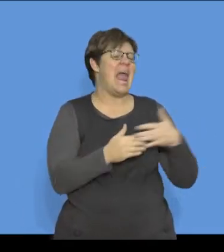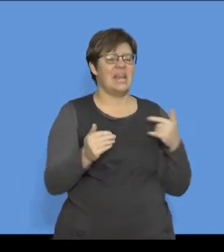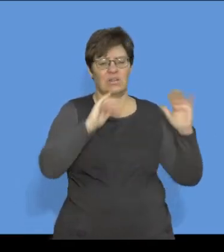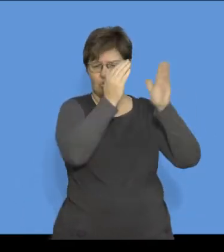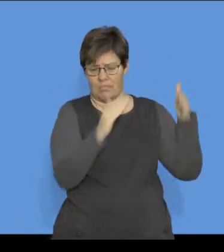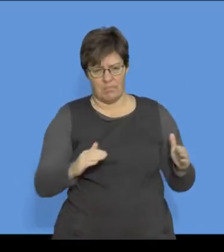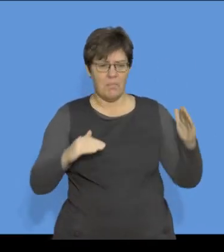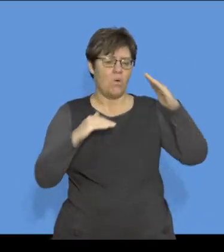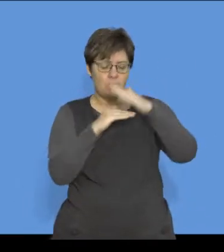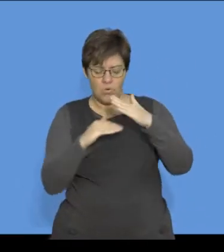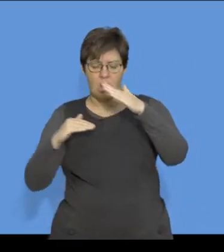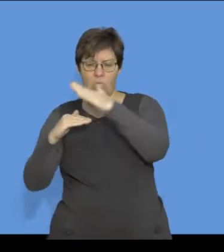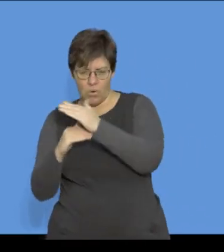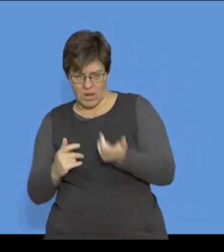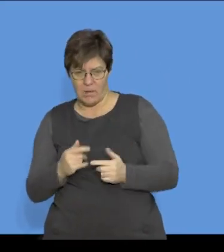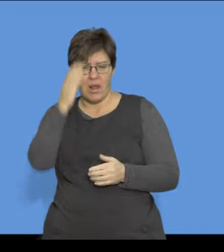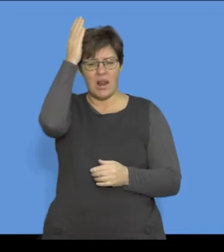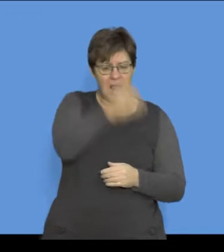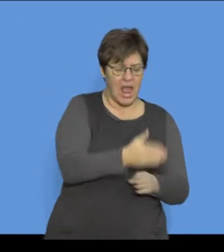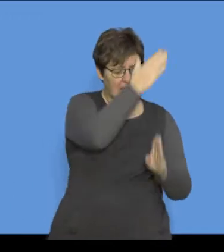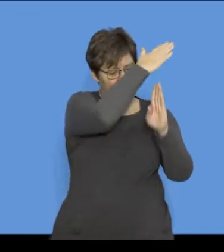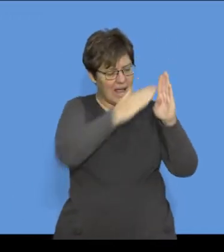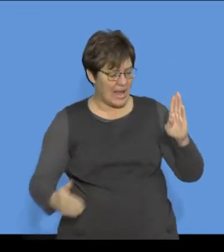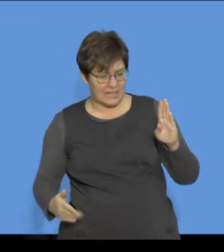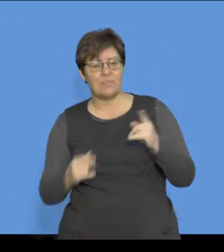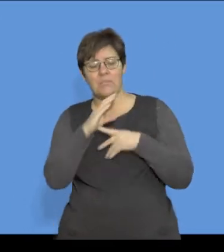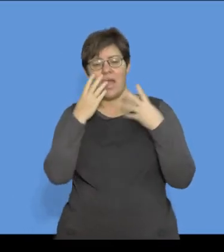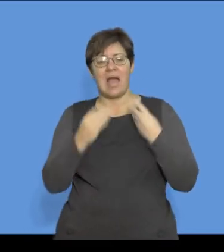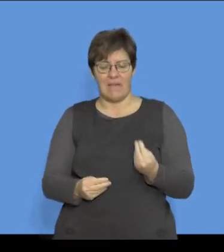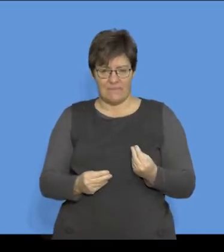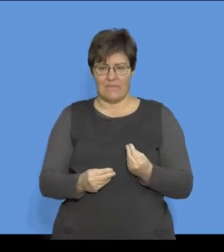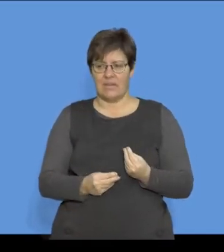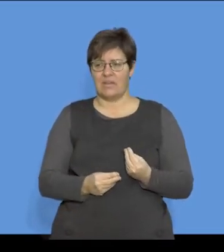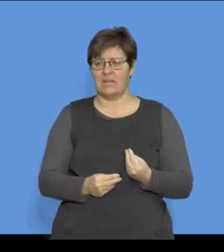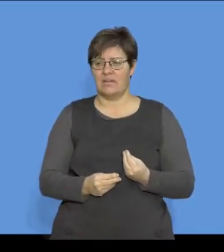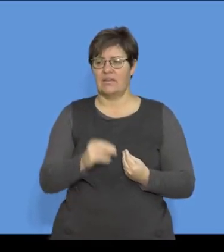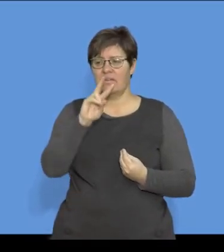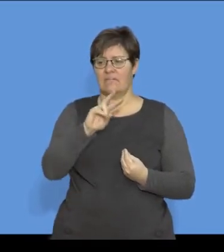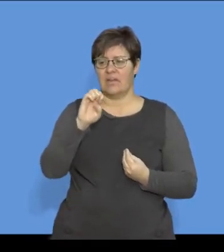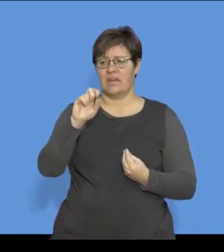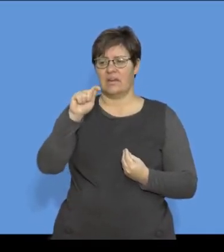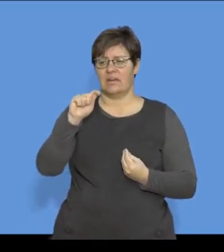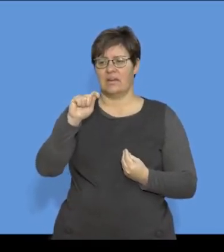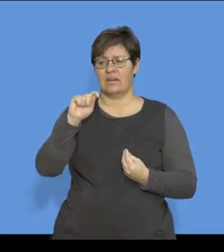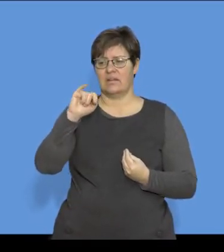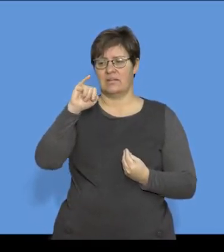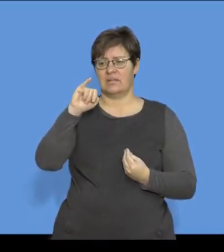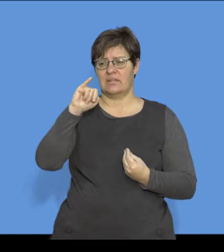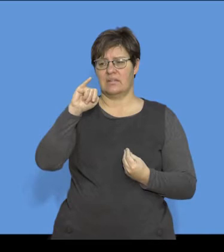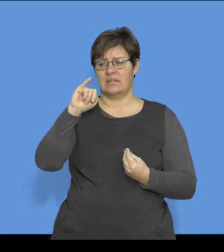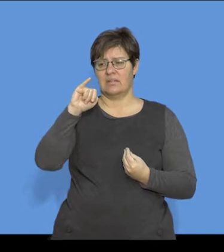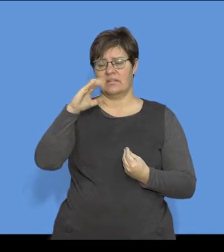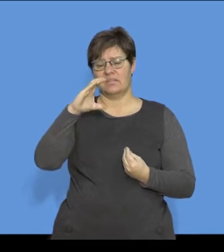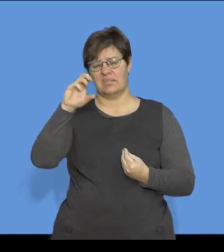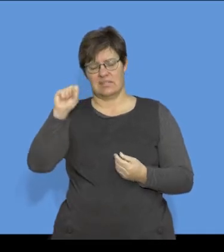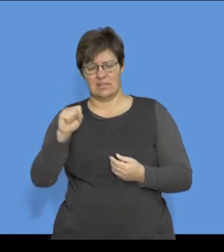matter that involves line segments has what we call a vertex if it's one, and then